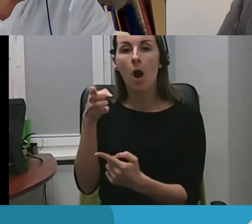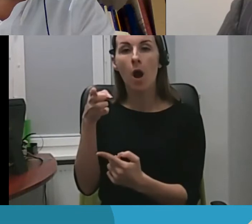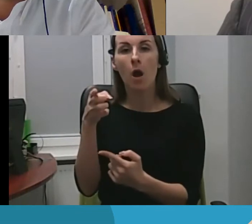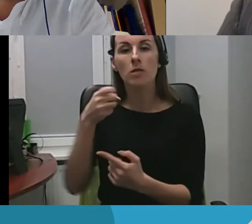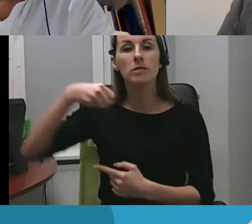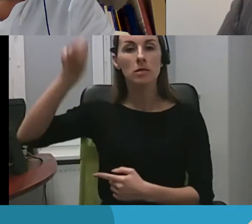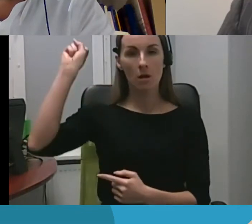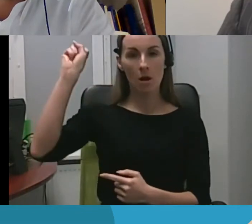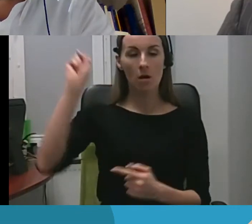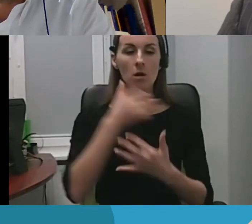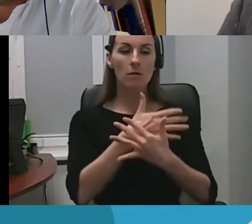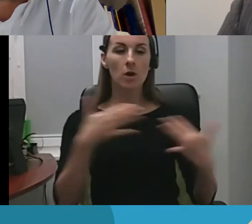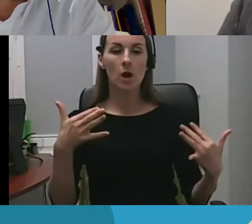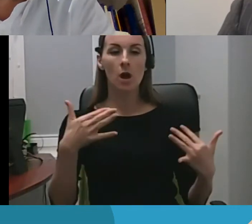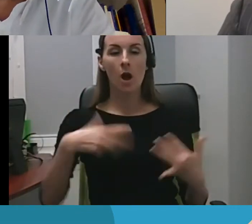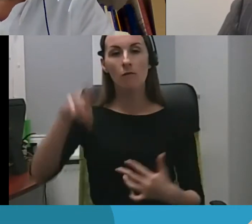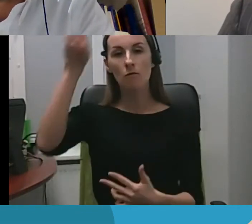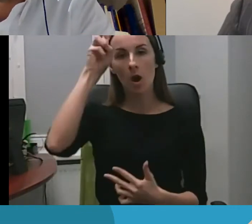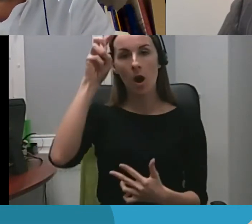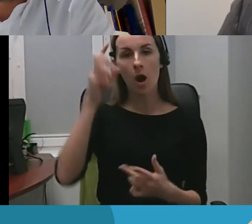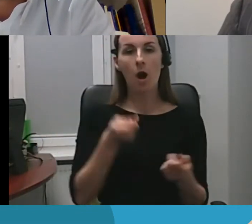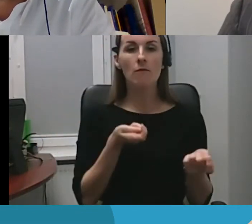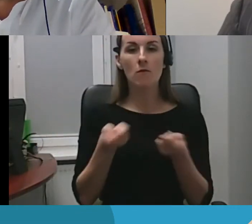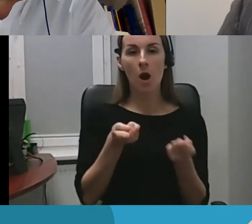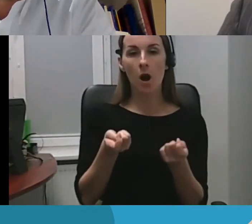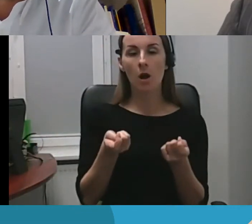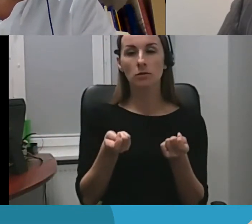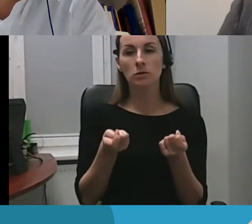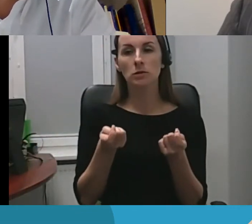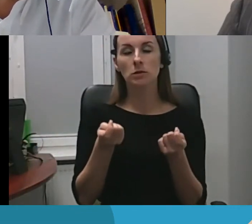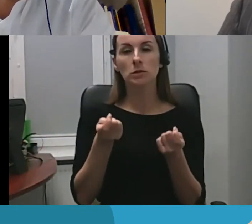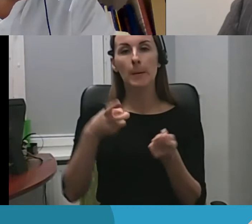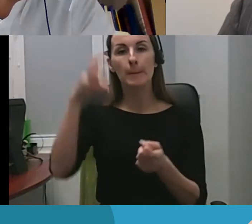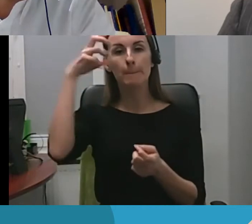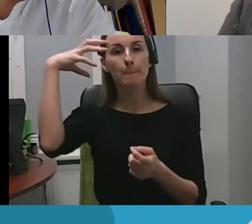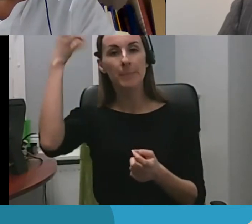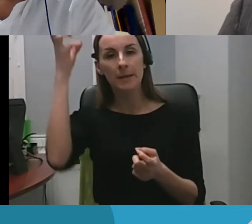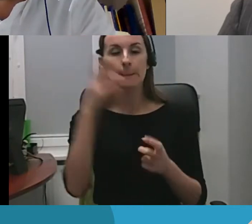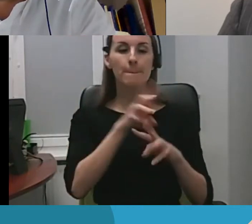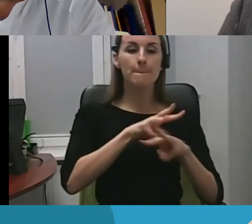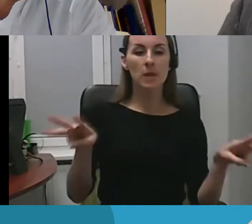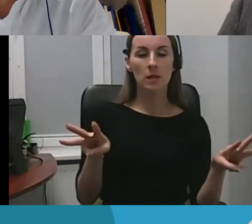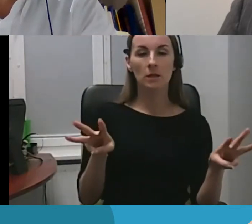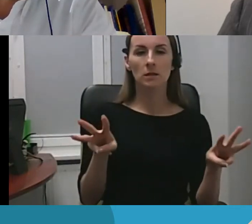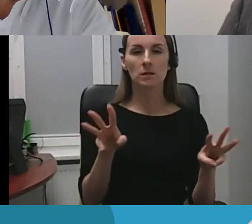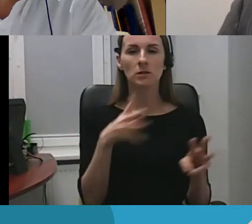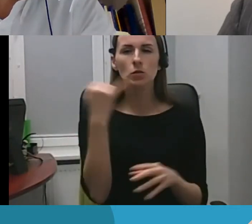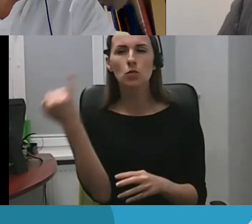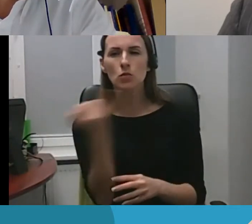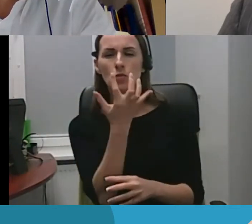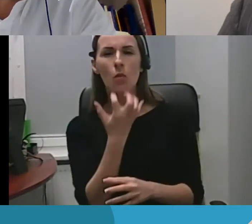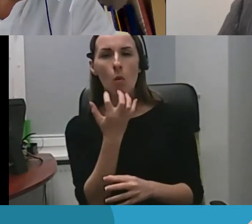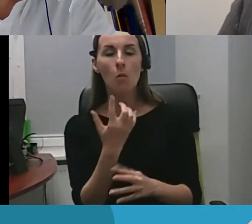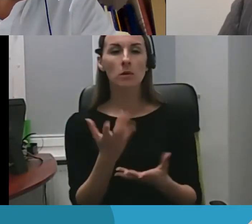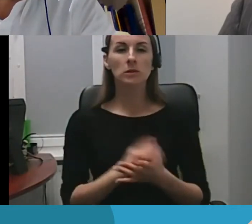prime ministers, ministers. So definitely there's a very high interest and solidarity. And yet